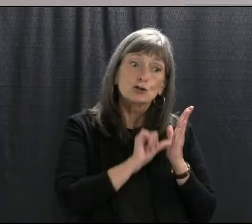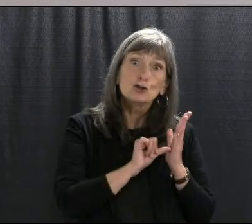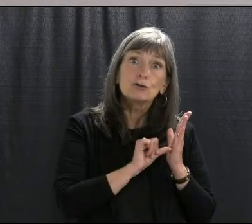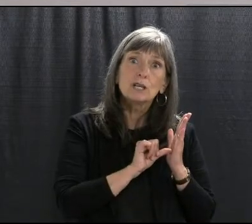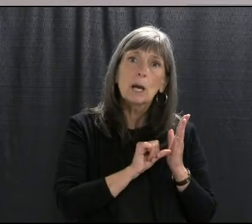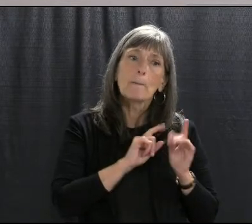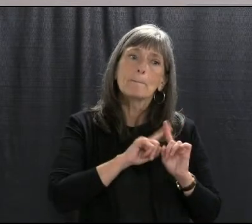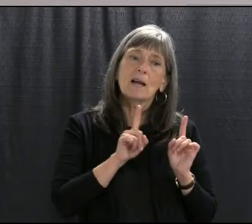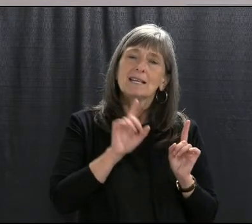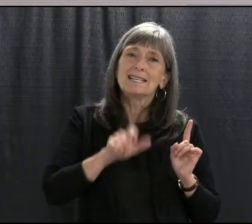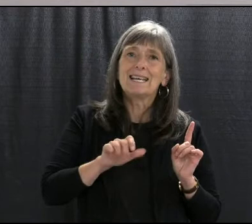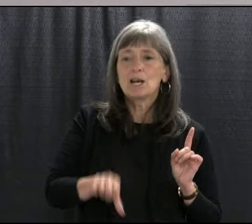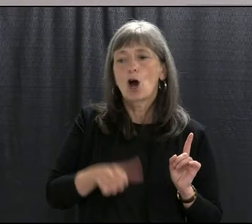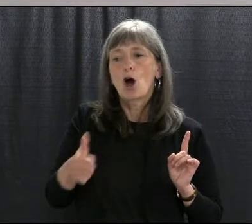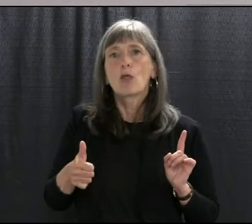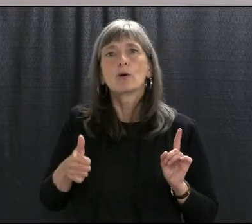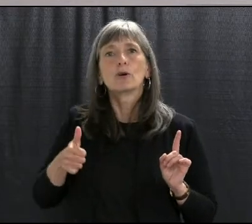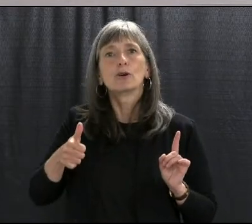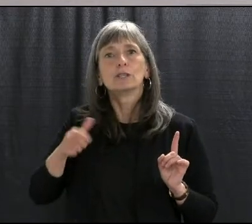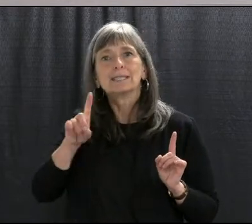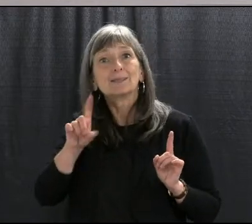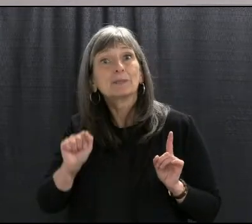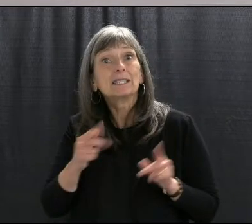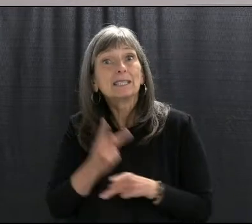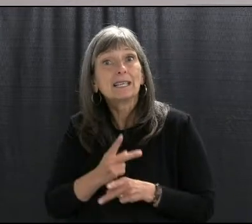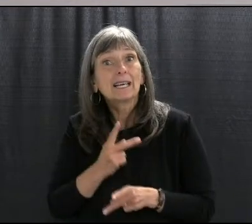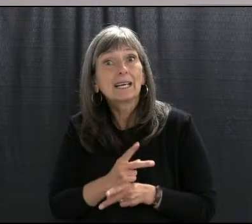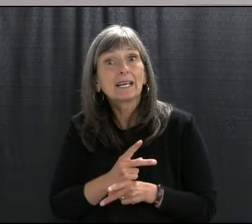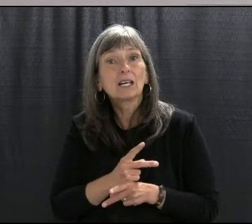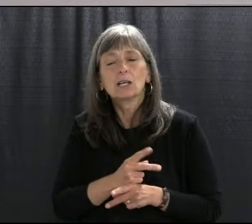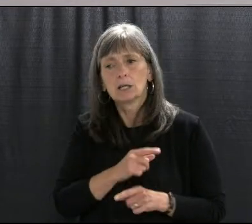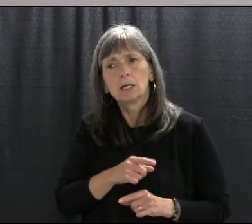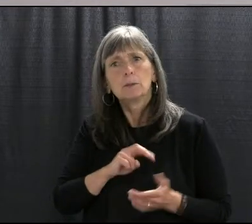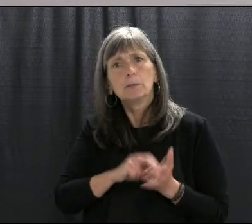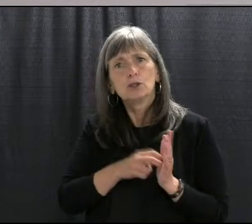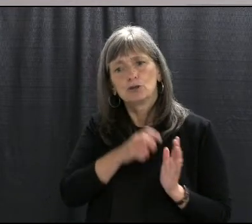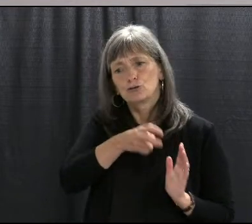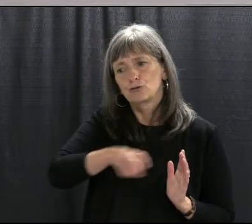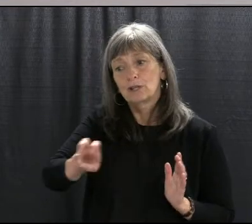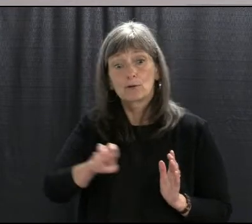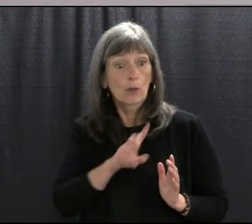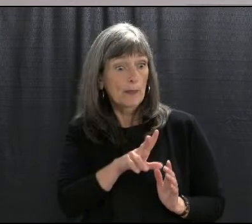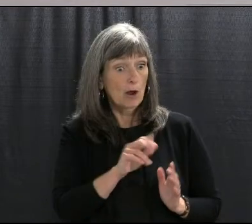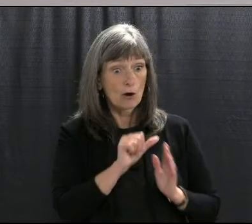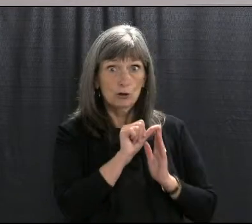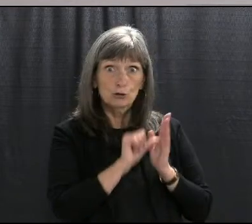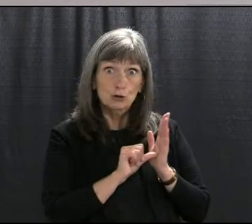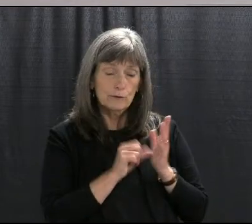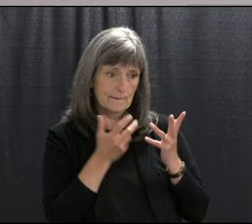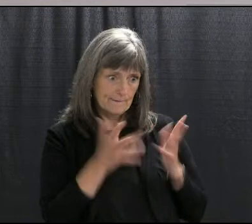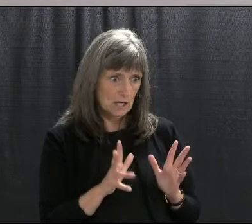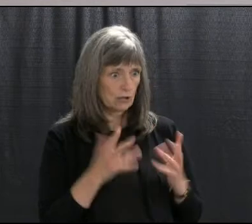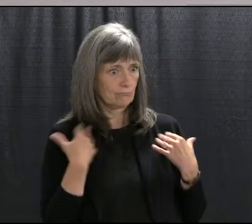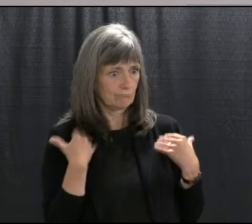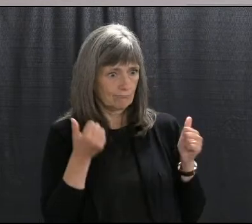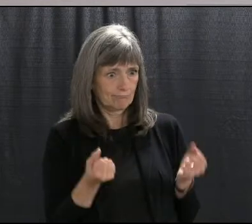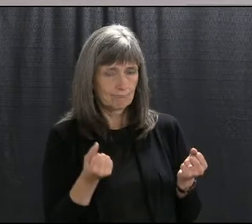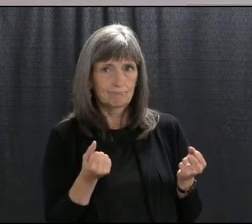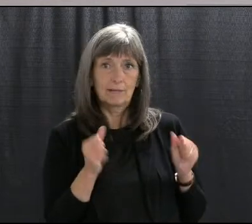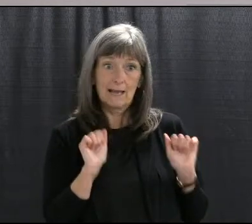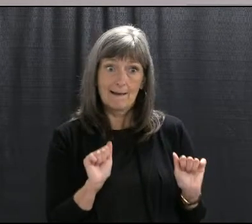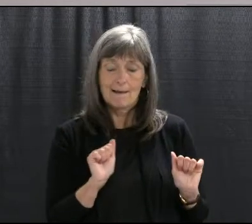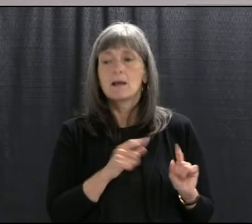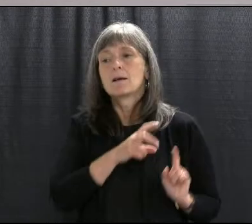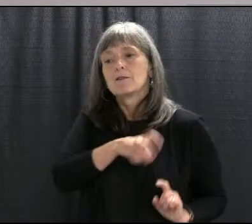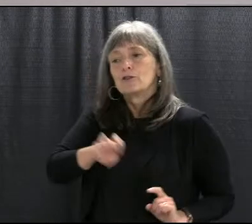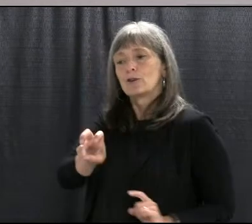community care, home first policies around long-term care, they are going to be, they will continue to be